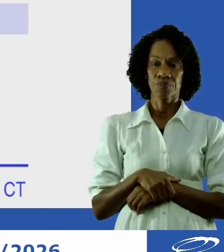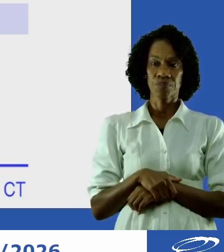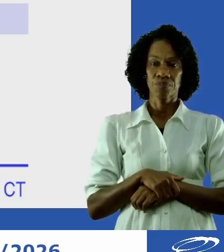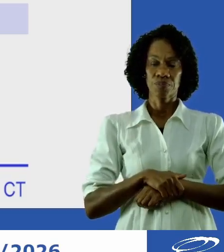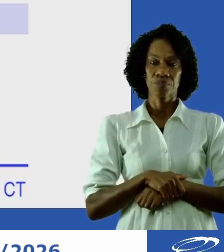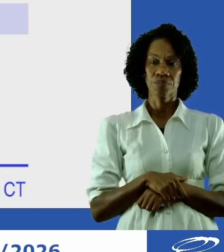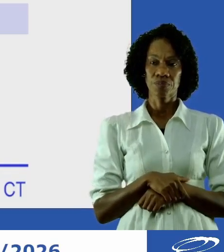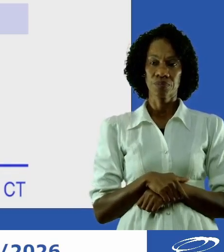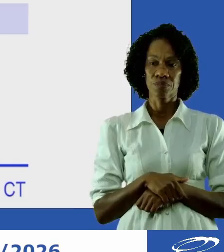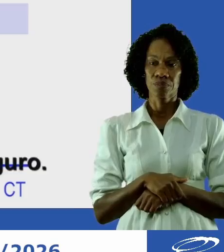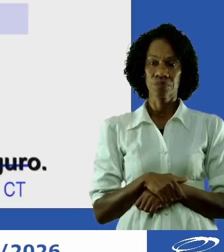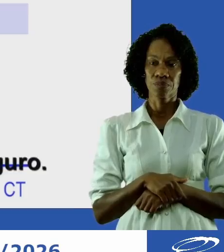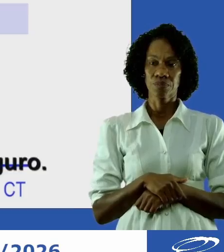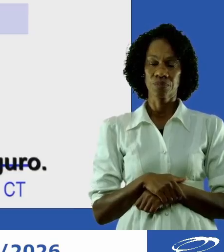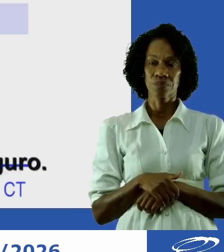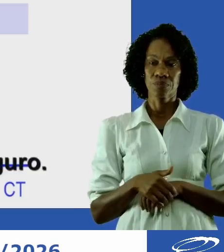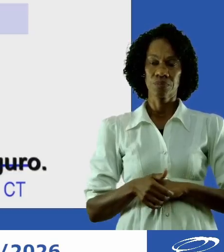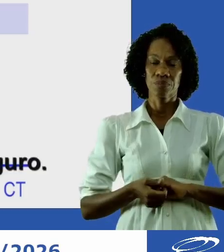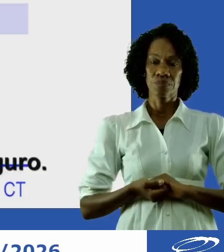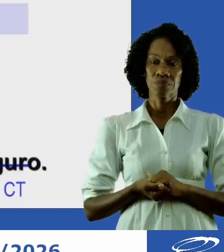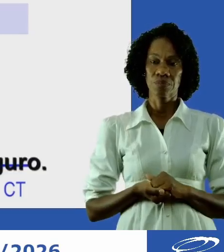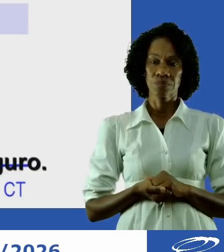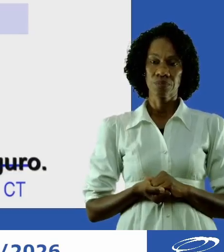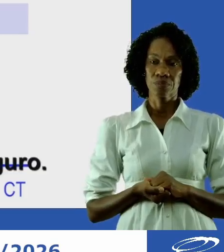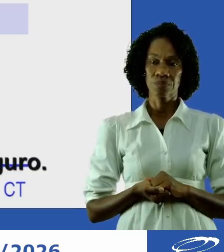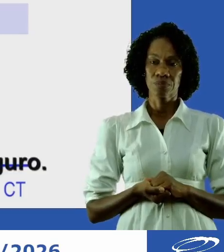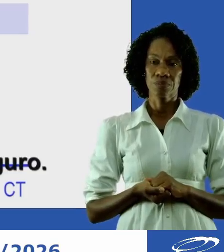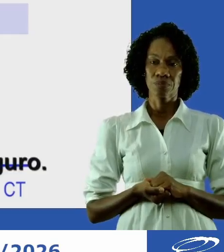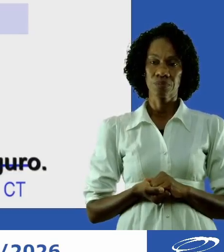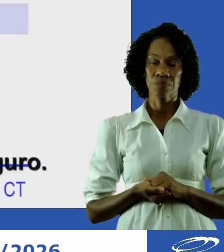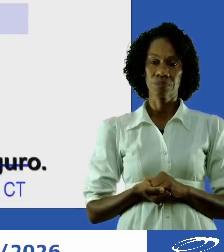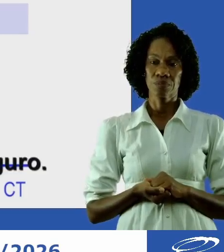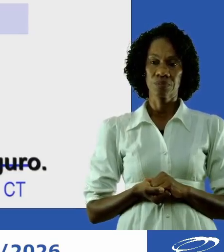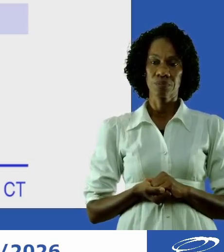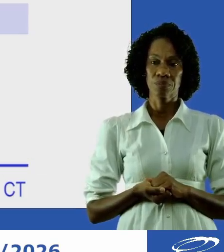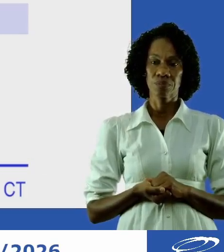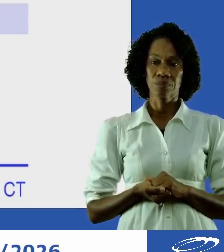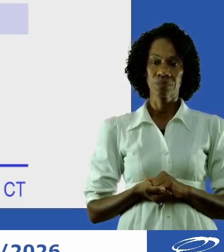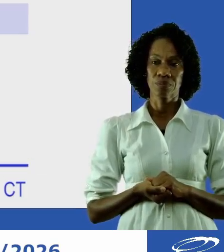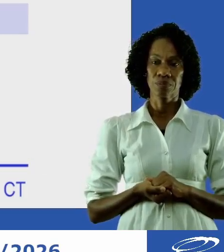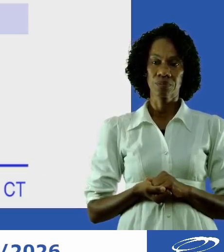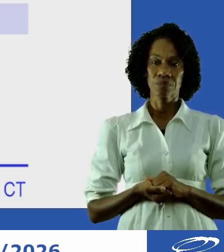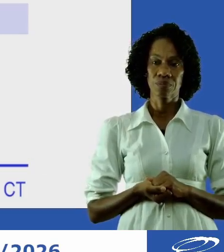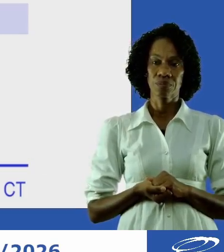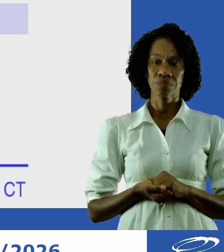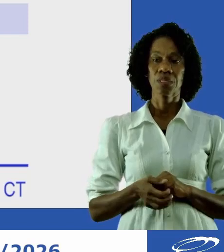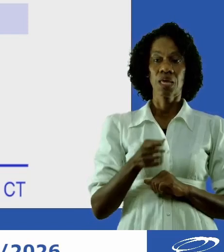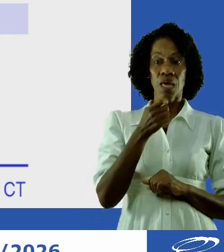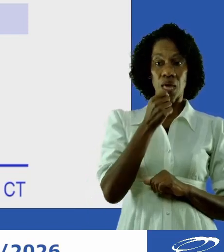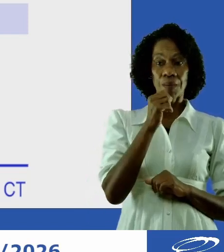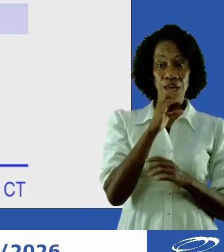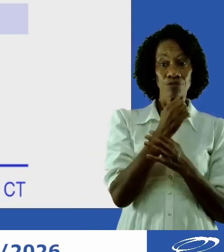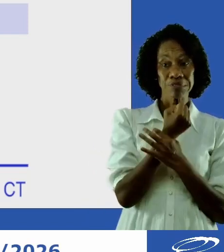with some fluoroquinolones. So it is a safe drug. We have experience now several patients treated